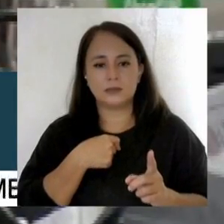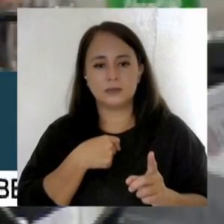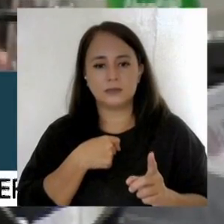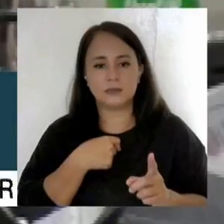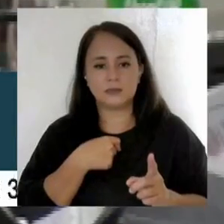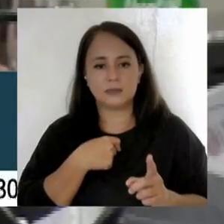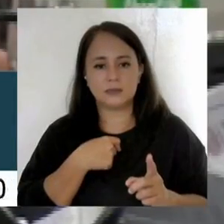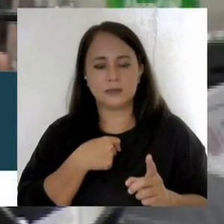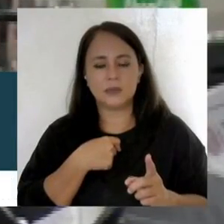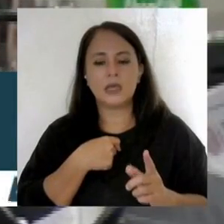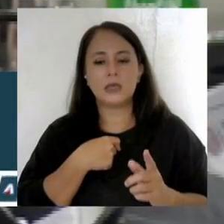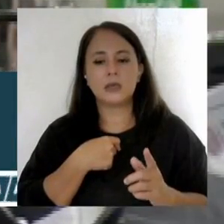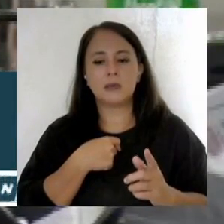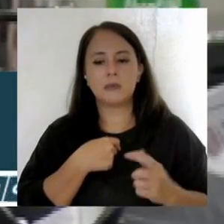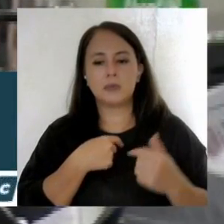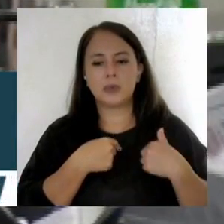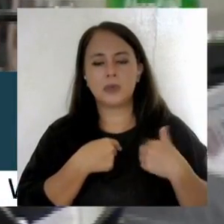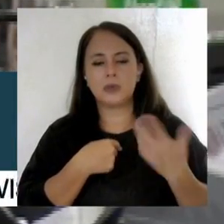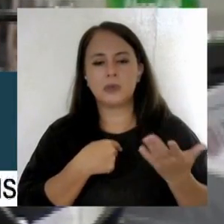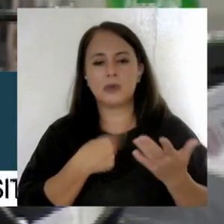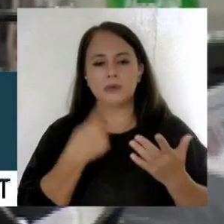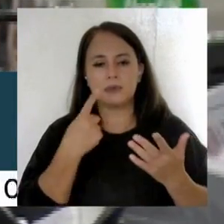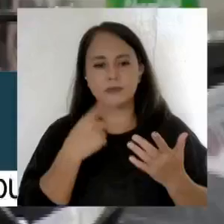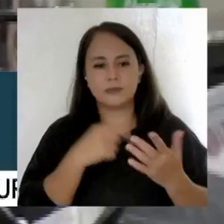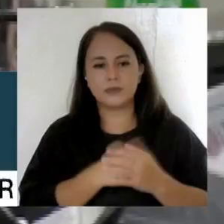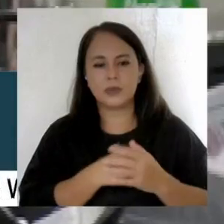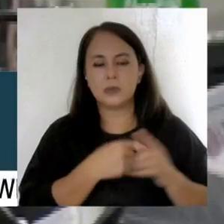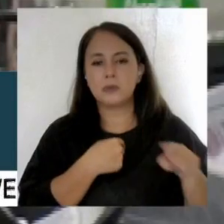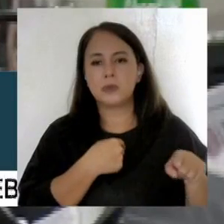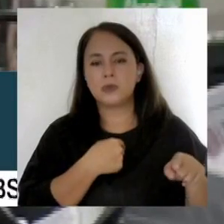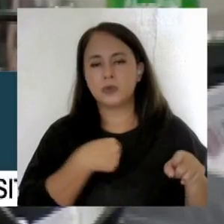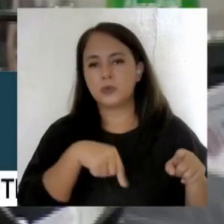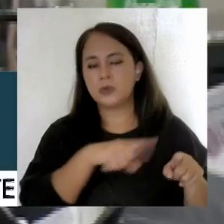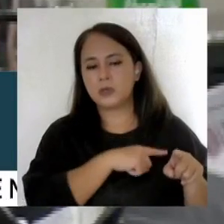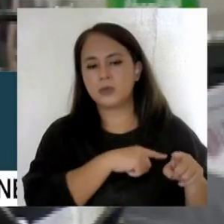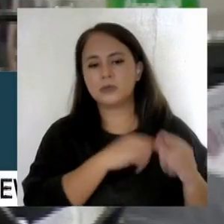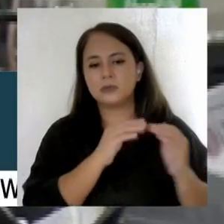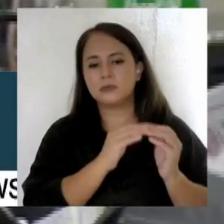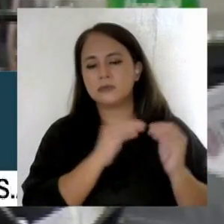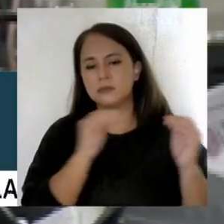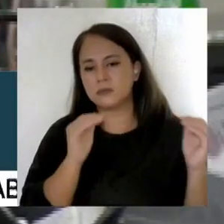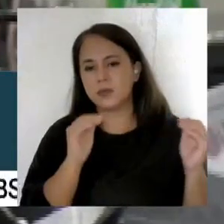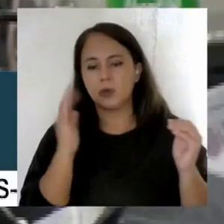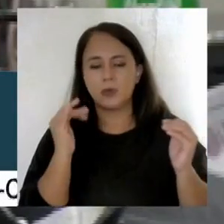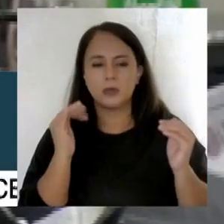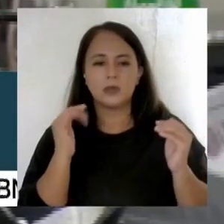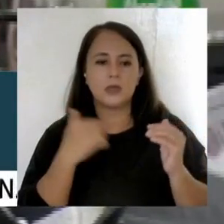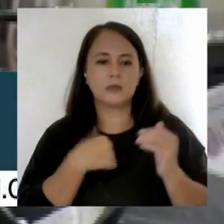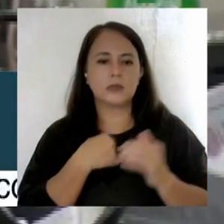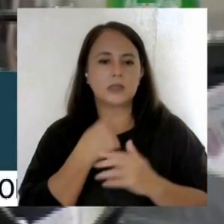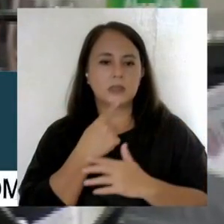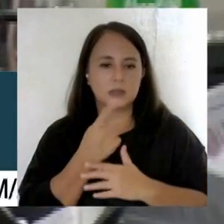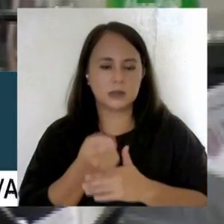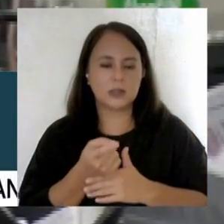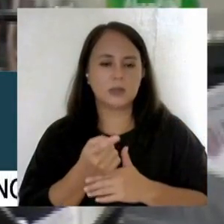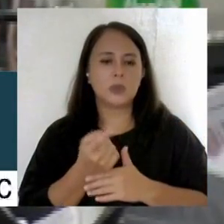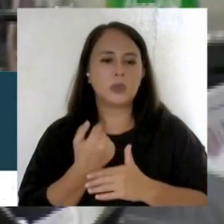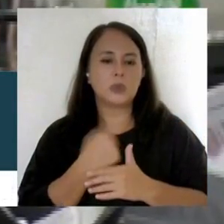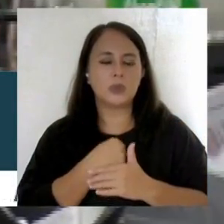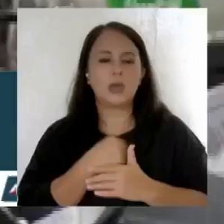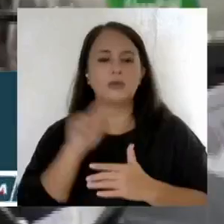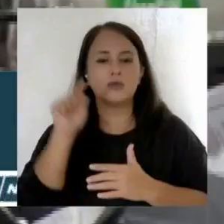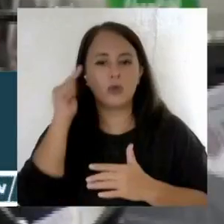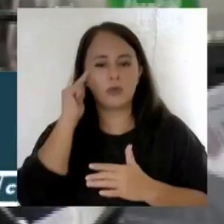the playing field, so to speak, is leveled. Because, as I have said, we have government